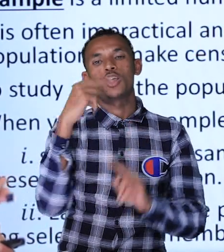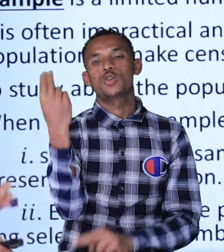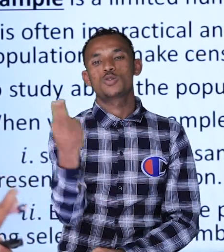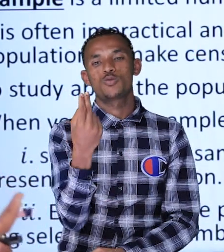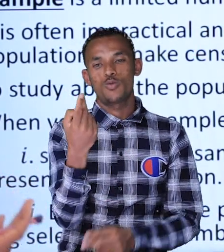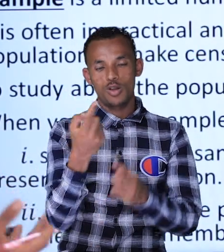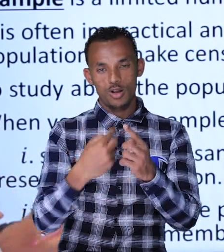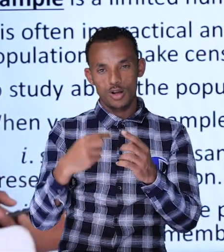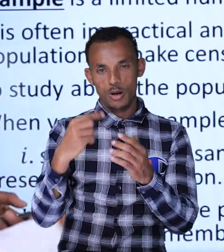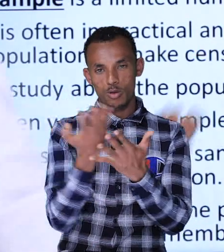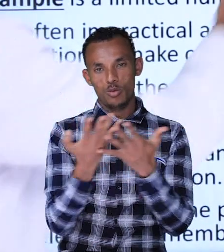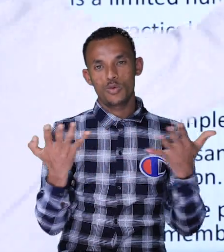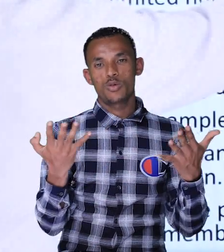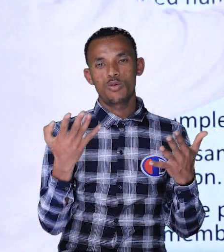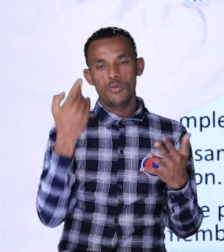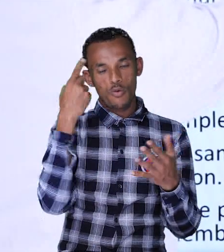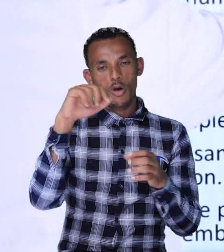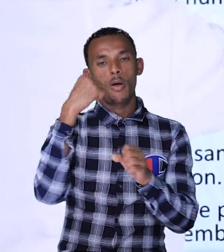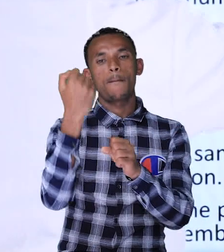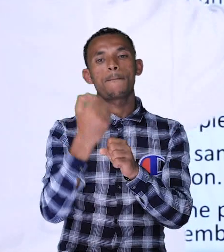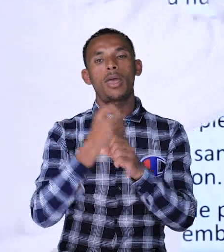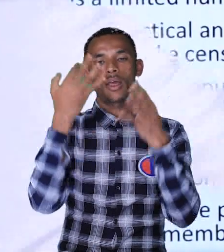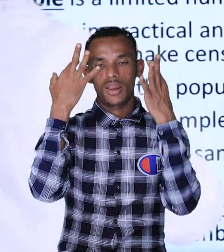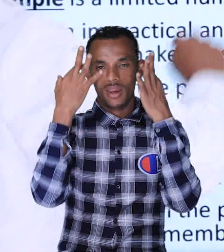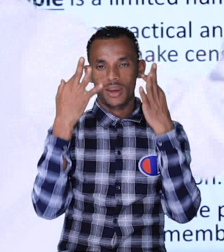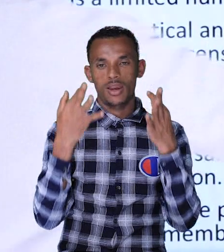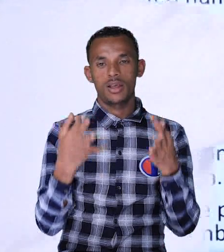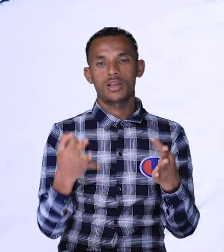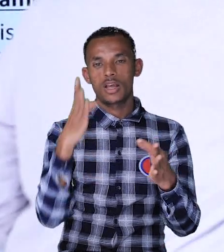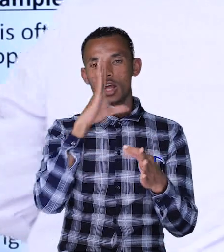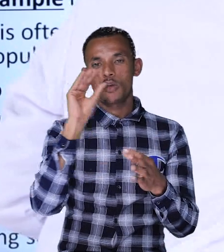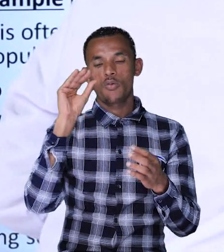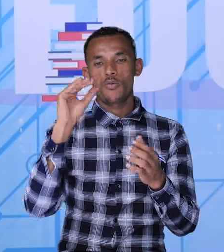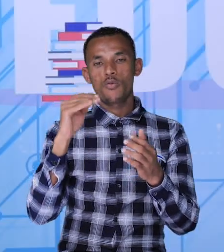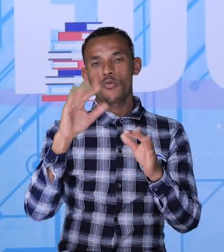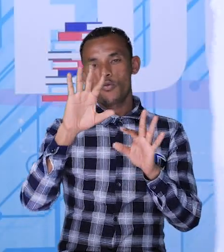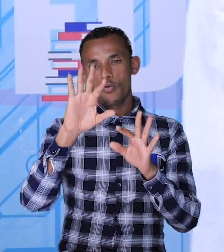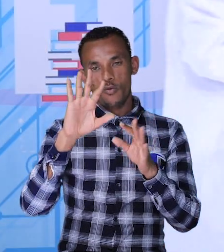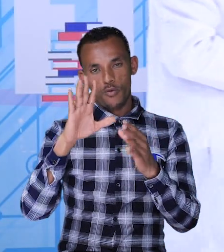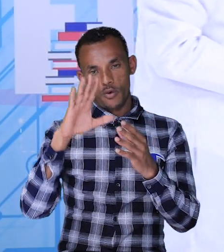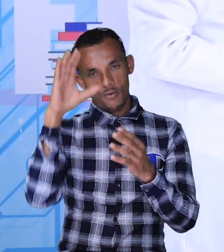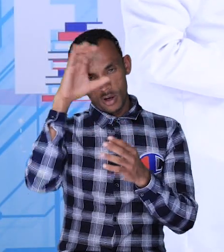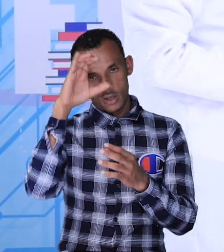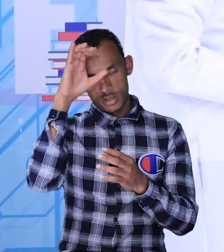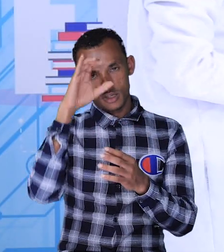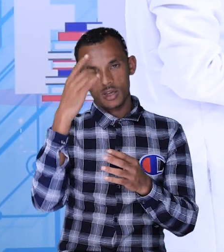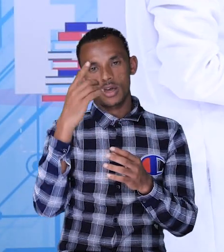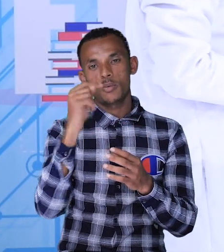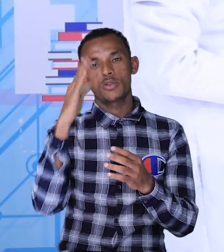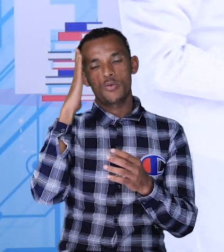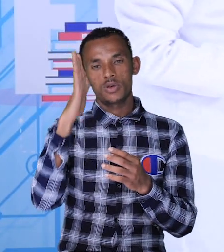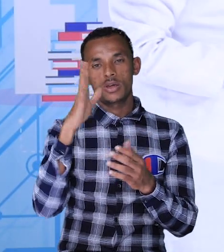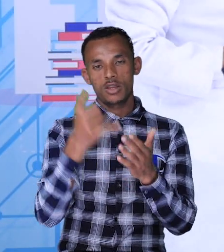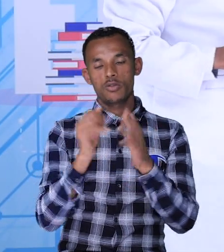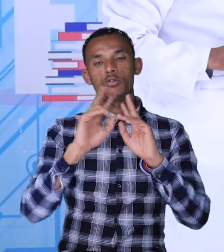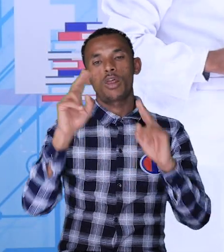a very useful tool for making decisions and forecasting about the future. So